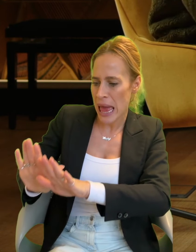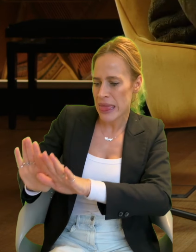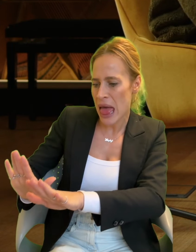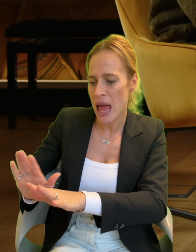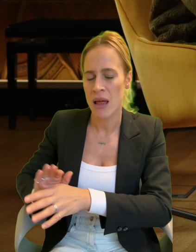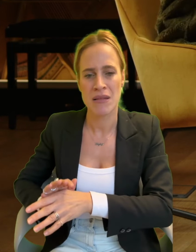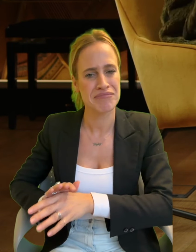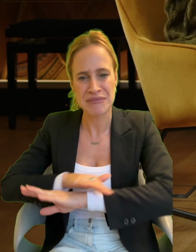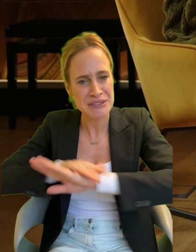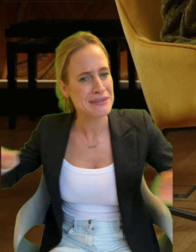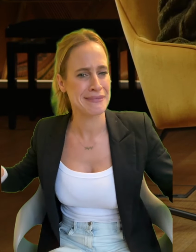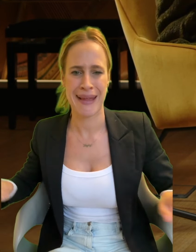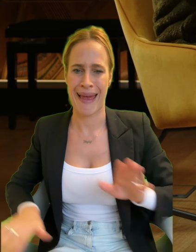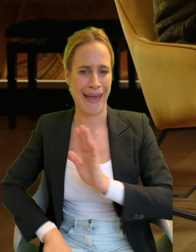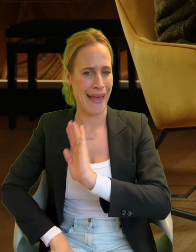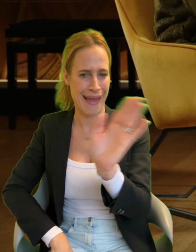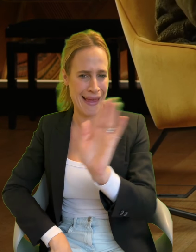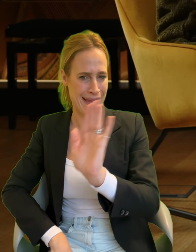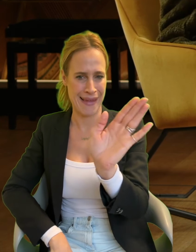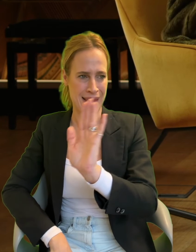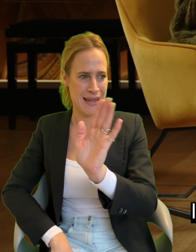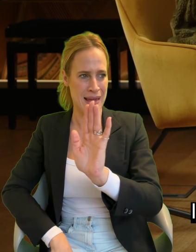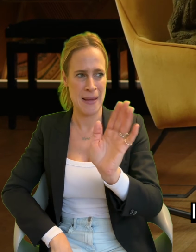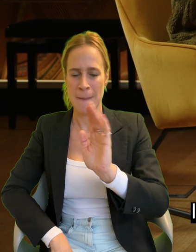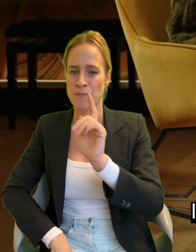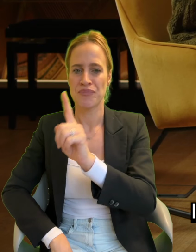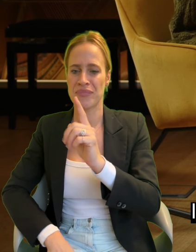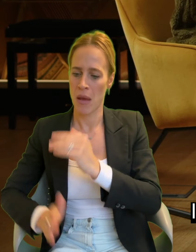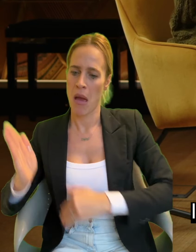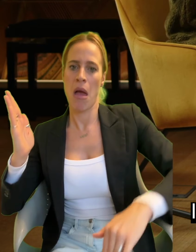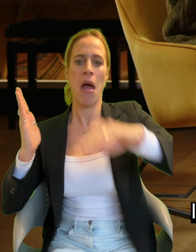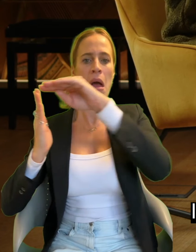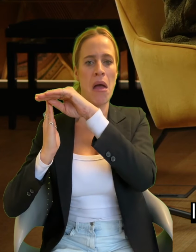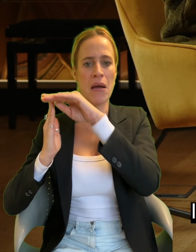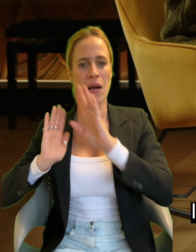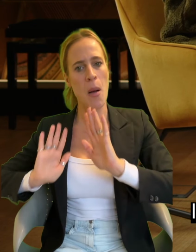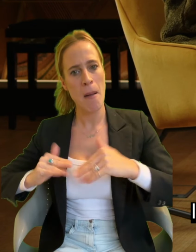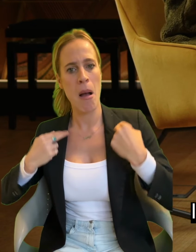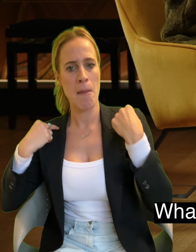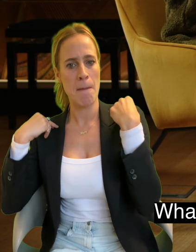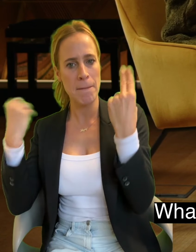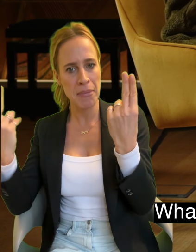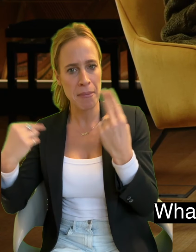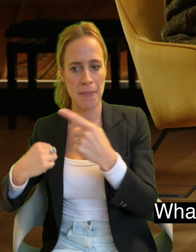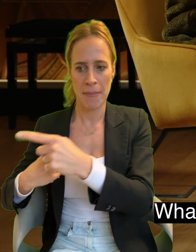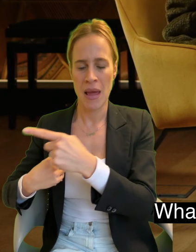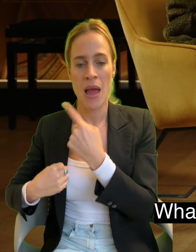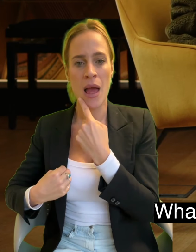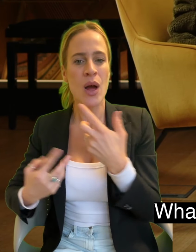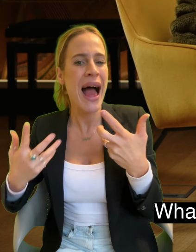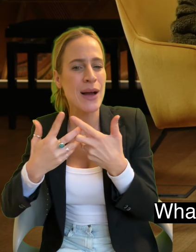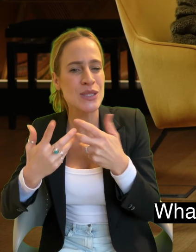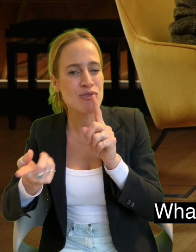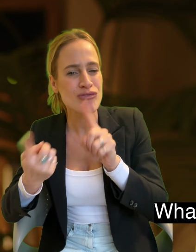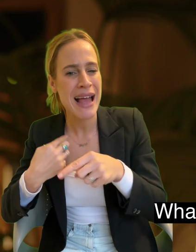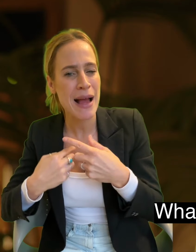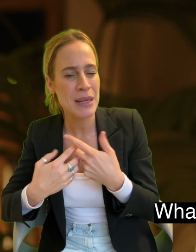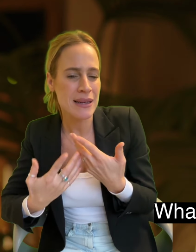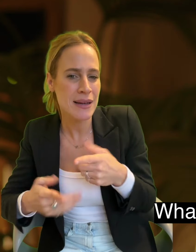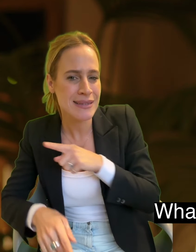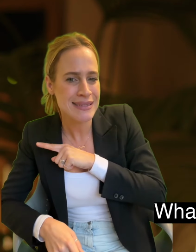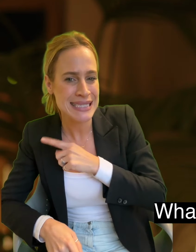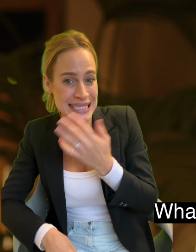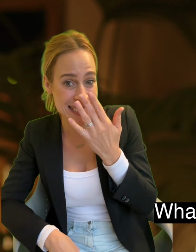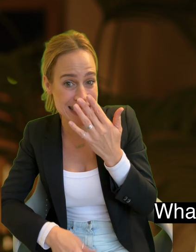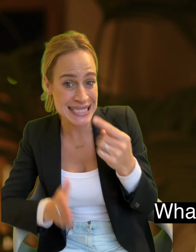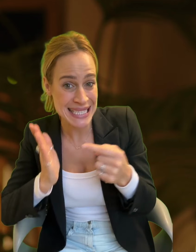nah, break out that box. Let me put you, instead of putting you there, I want to put you on a pedestal that's above everything. So like, what was his reaction? I mean, teenagers are hard at the